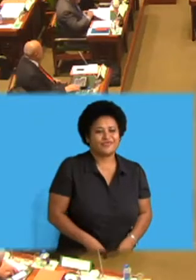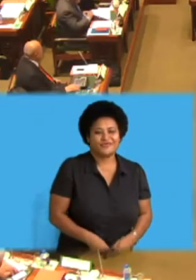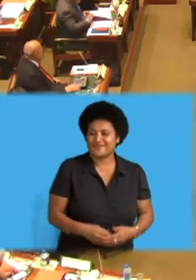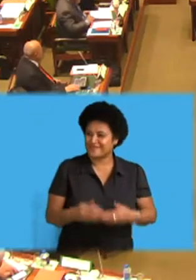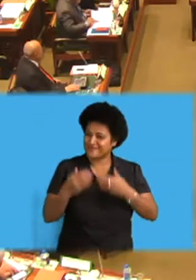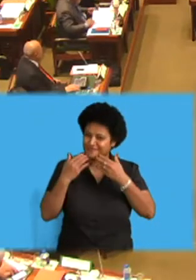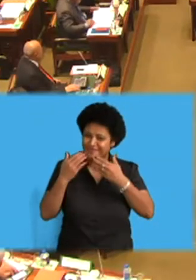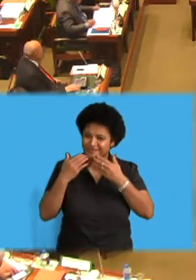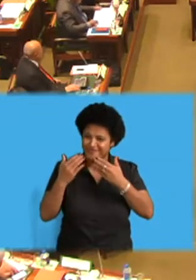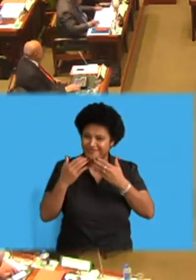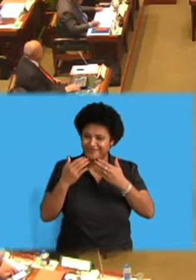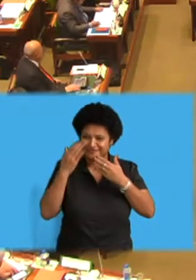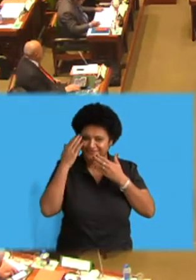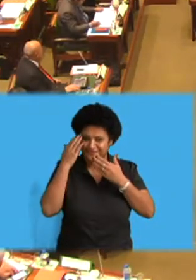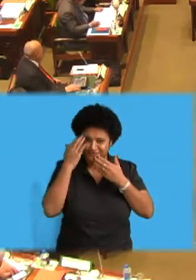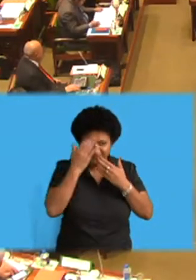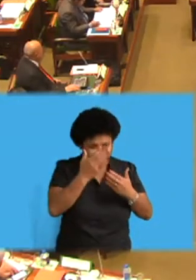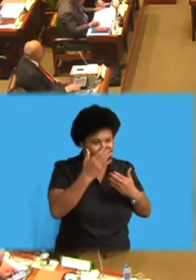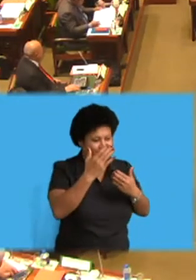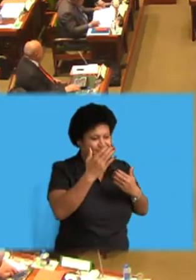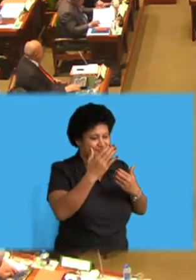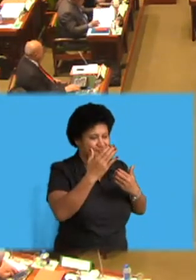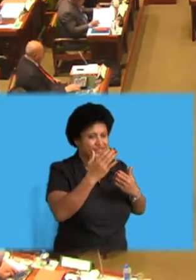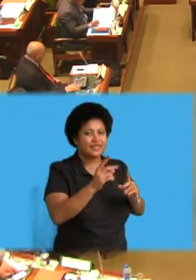Thank you, Honourable Deputy Speaker.